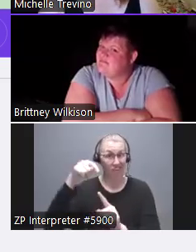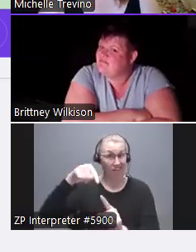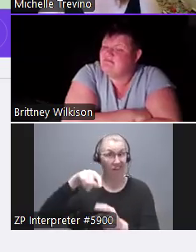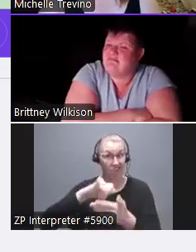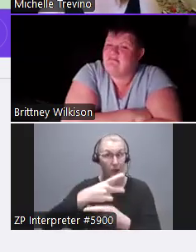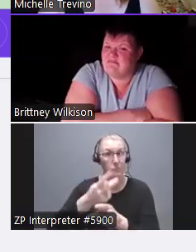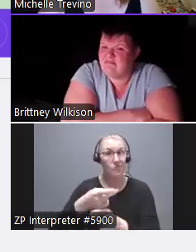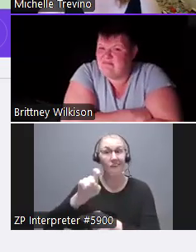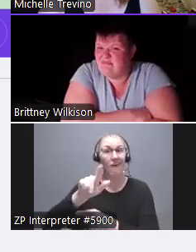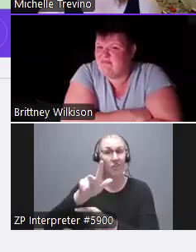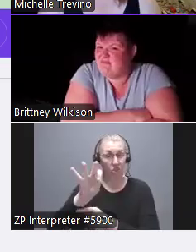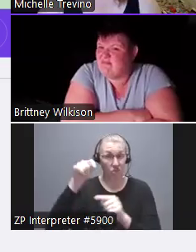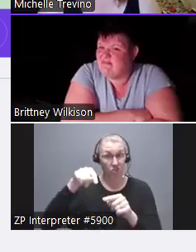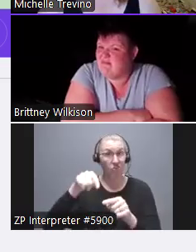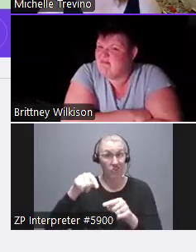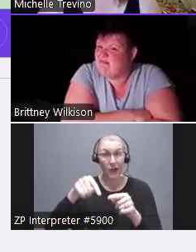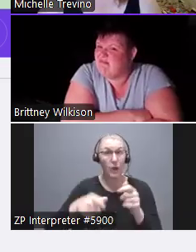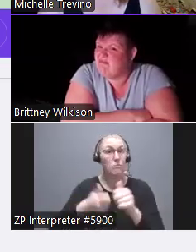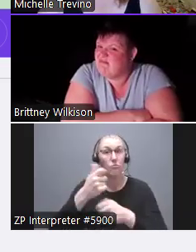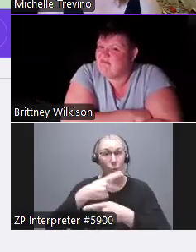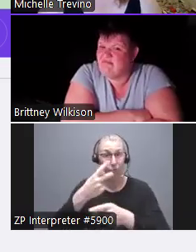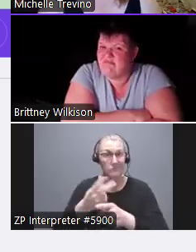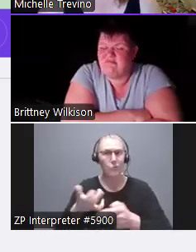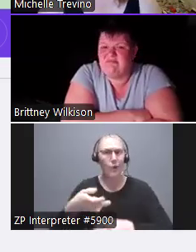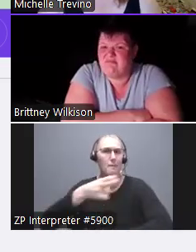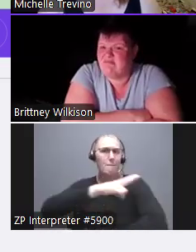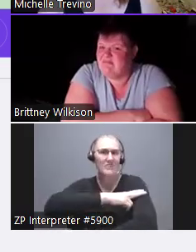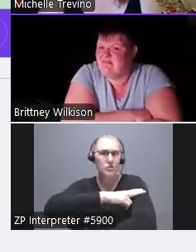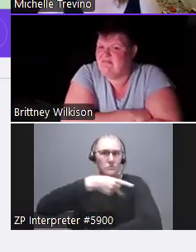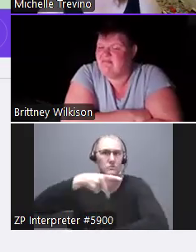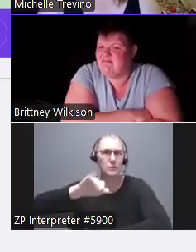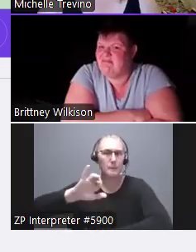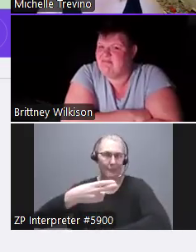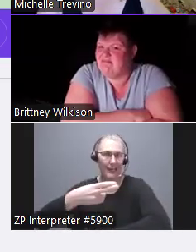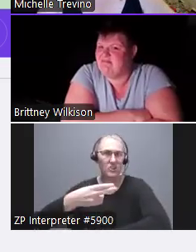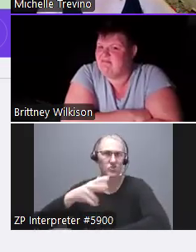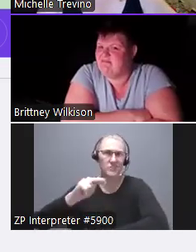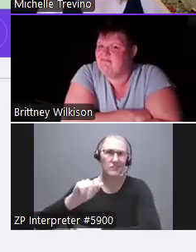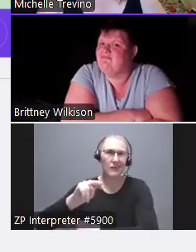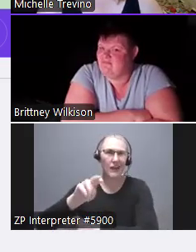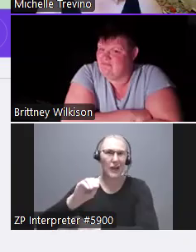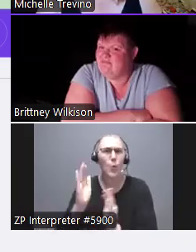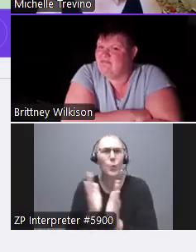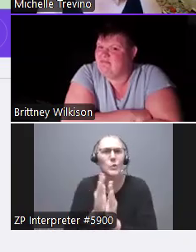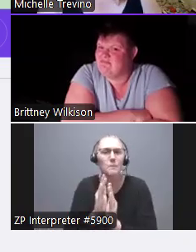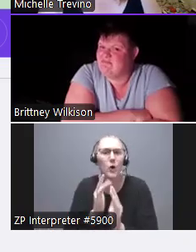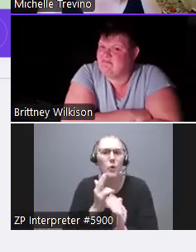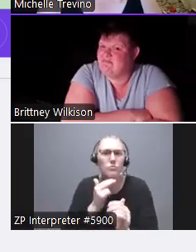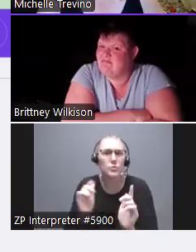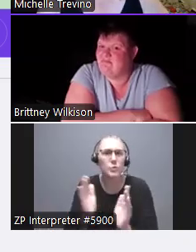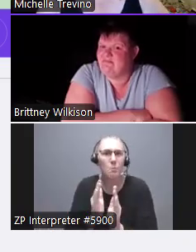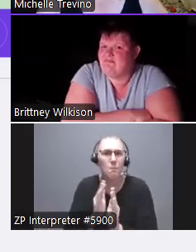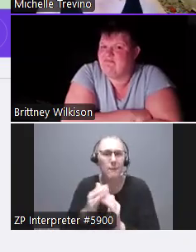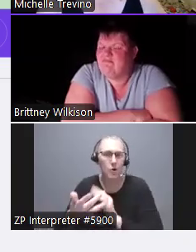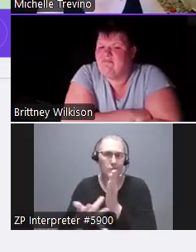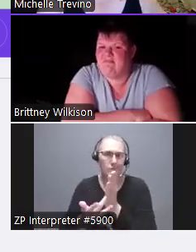X39 and most of our products are patches that are nanotechnology. And they